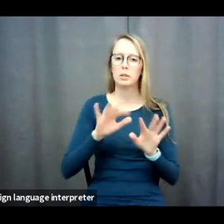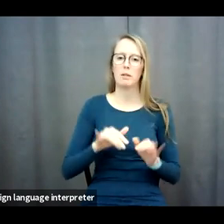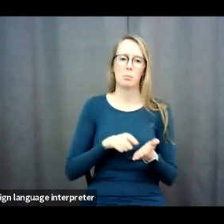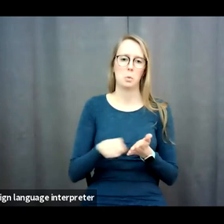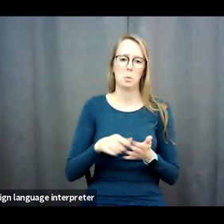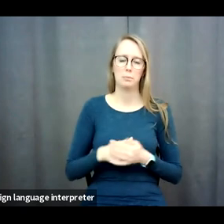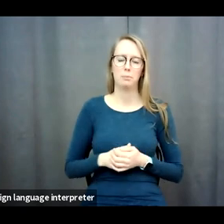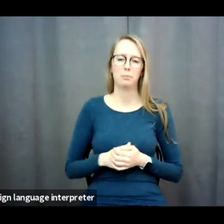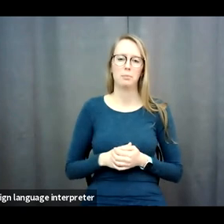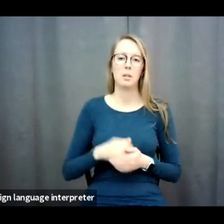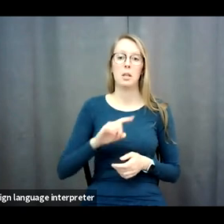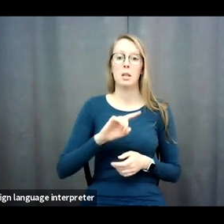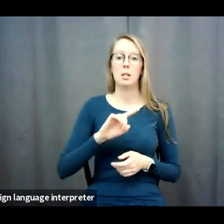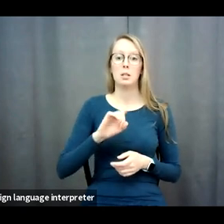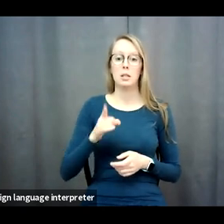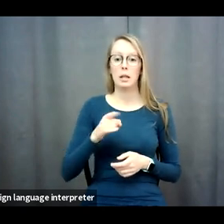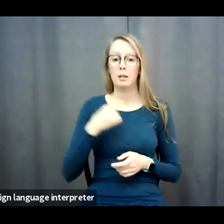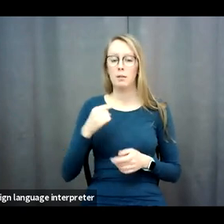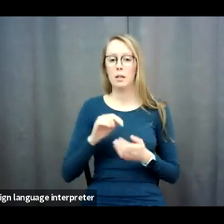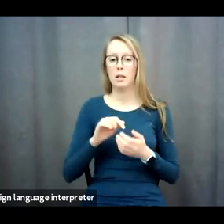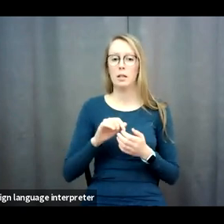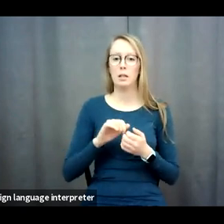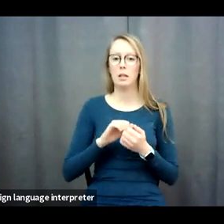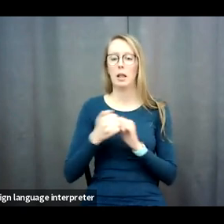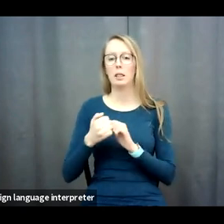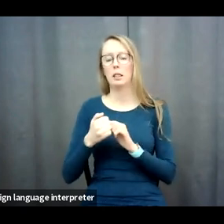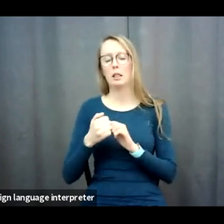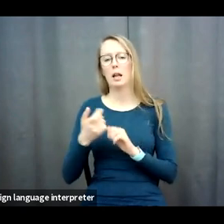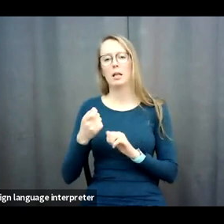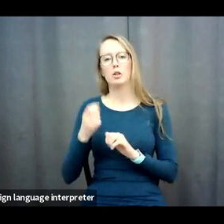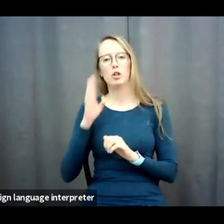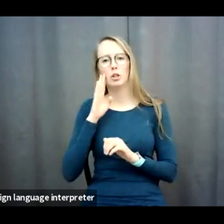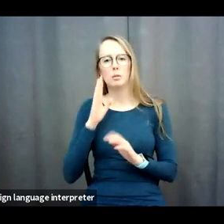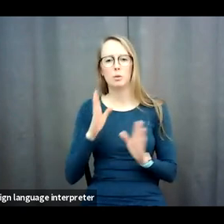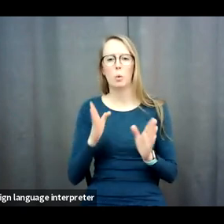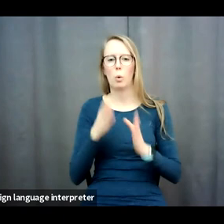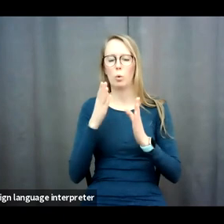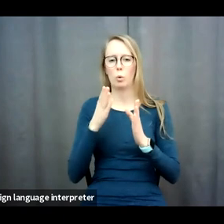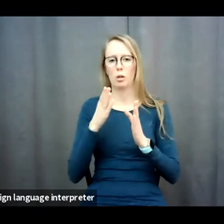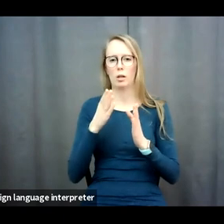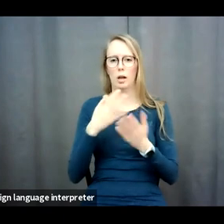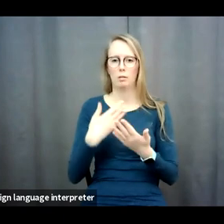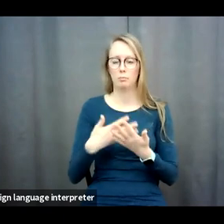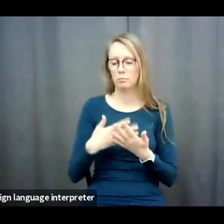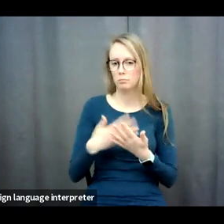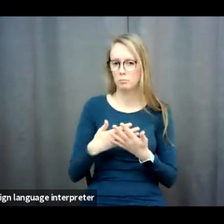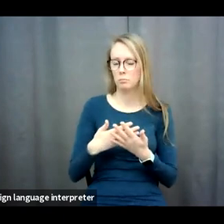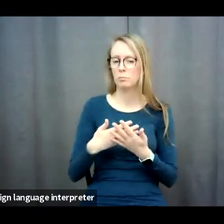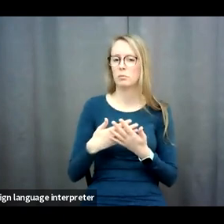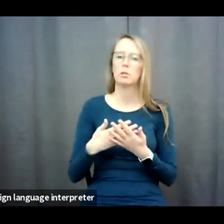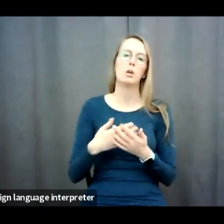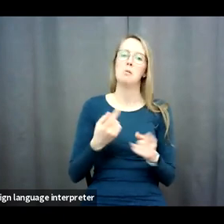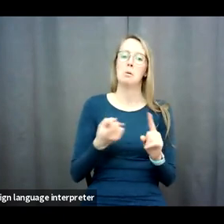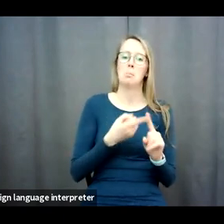Then after that, we pivoted to a series of shorter interventions that began to share with